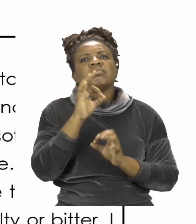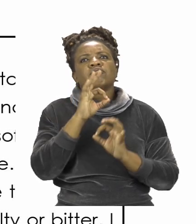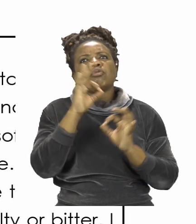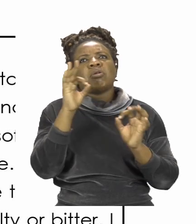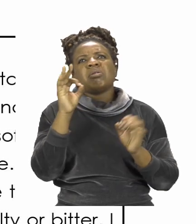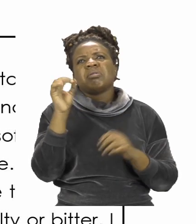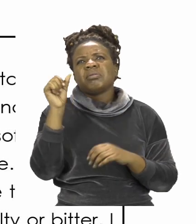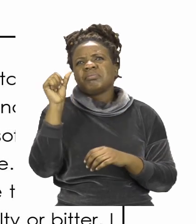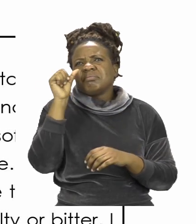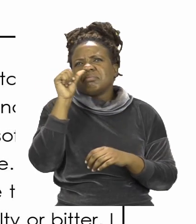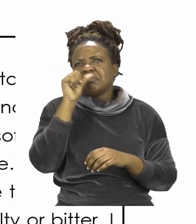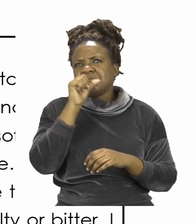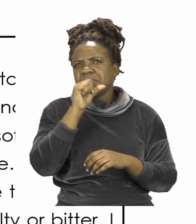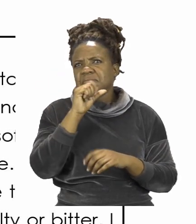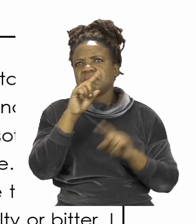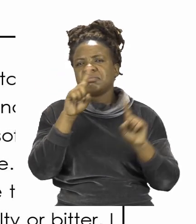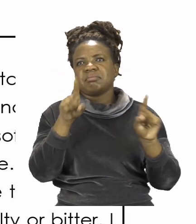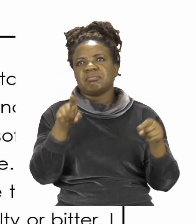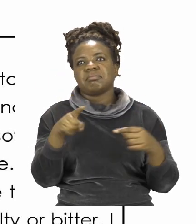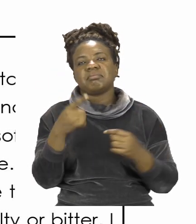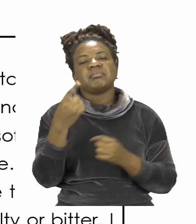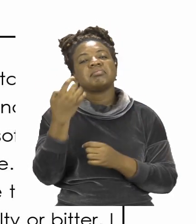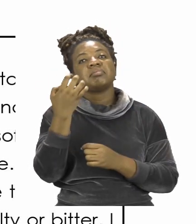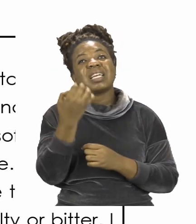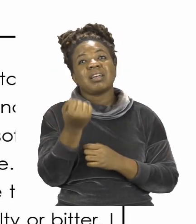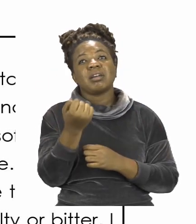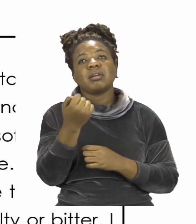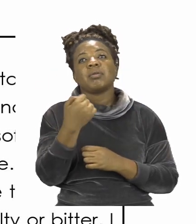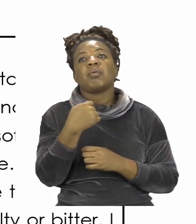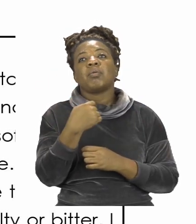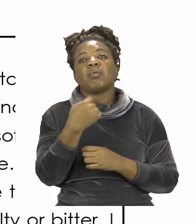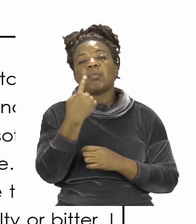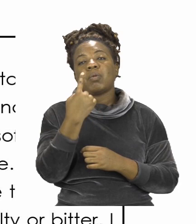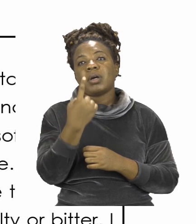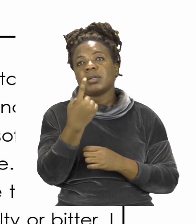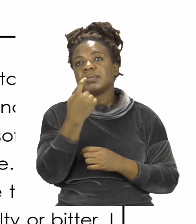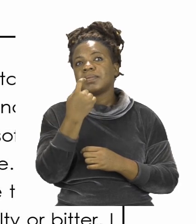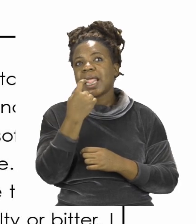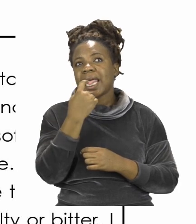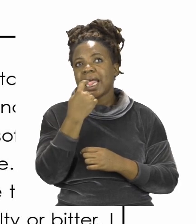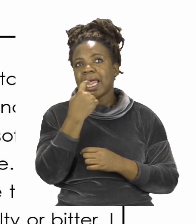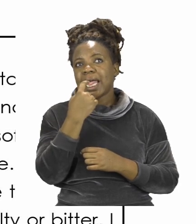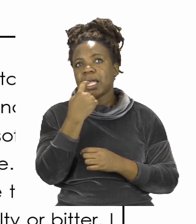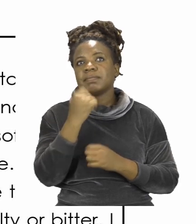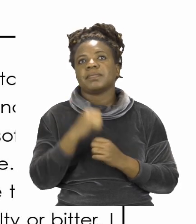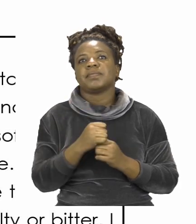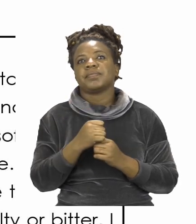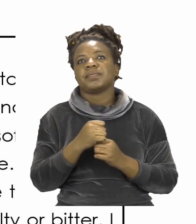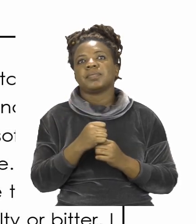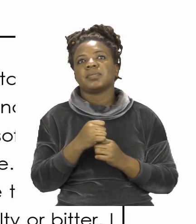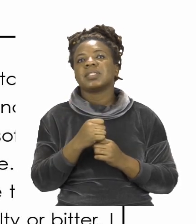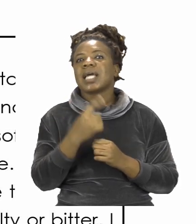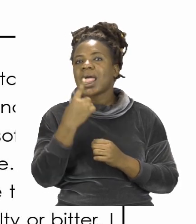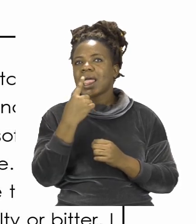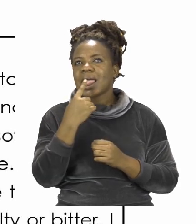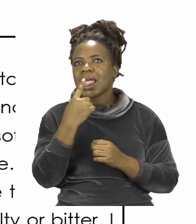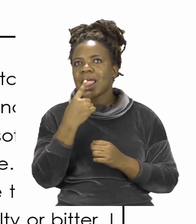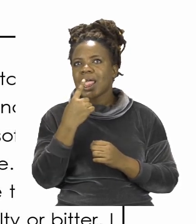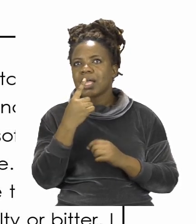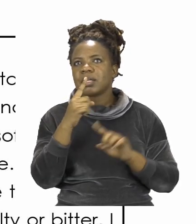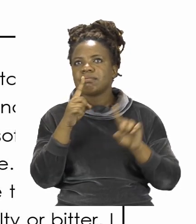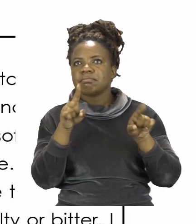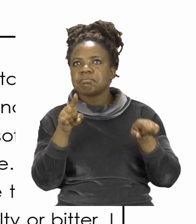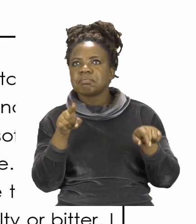tongue. My tongue is in my mouth. I can taste things that